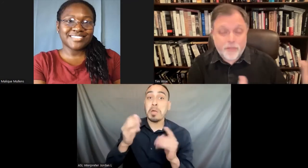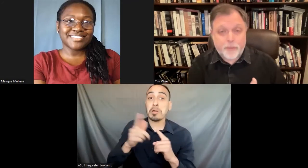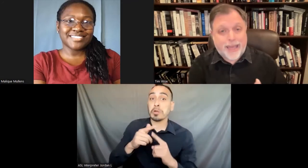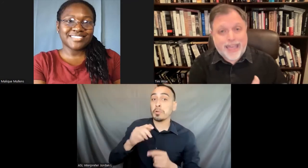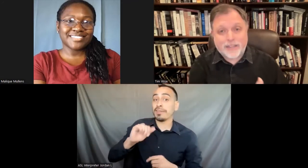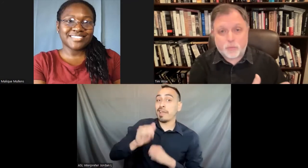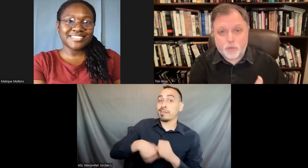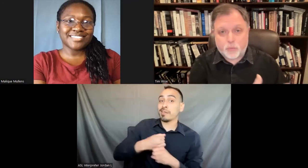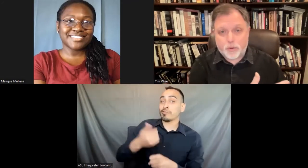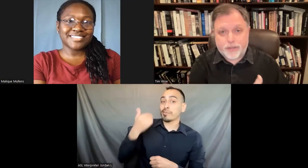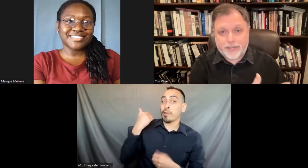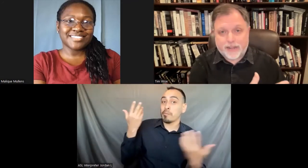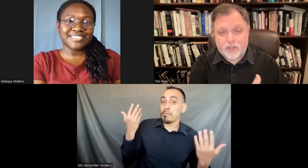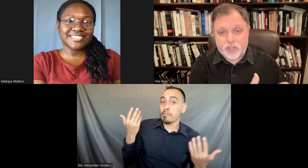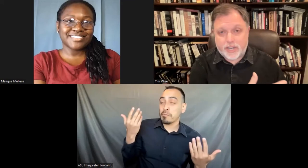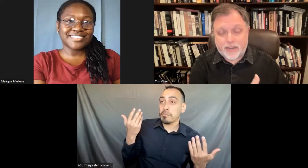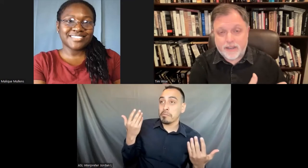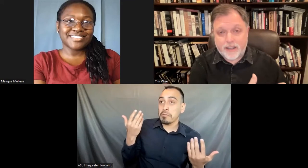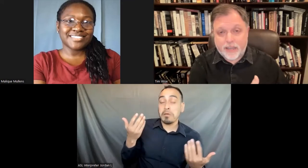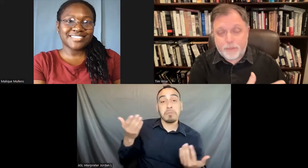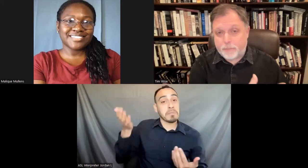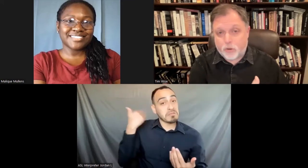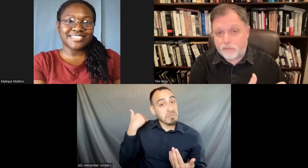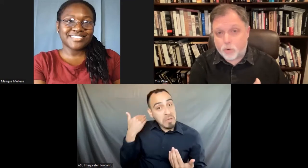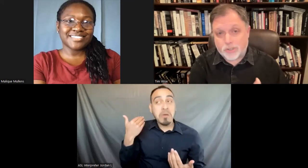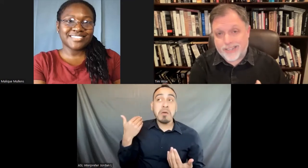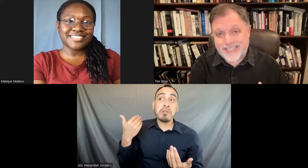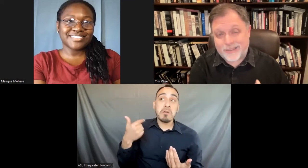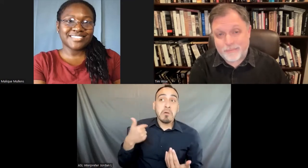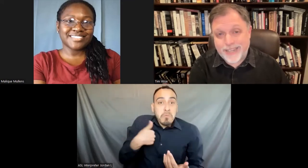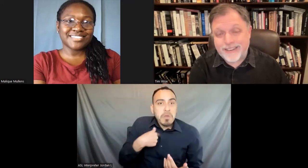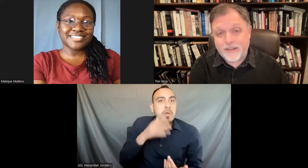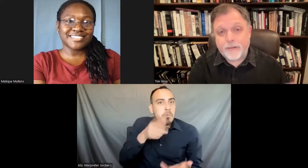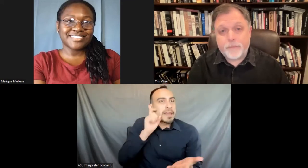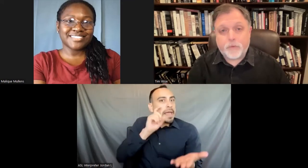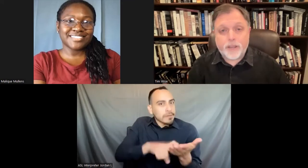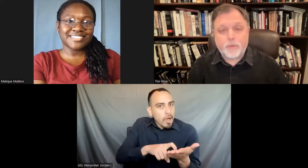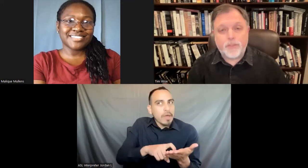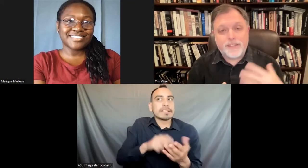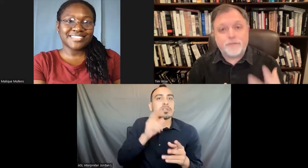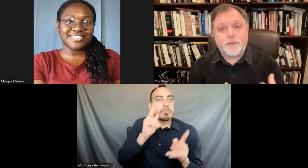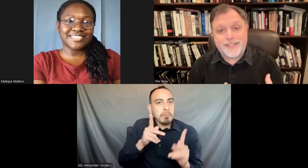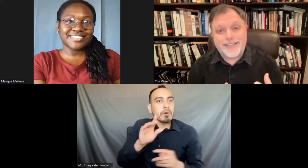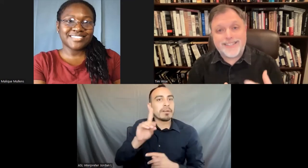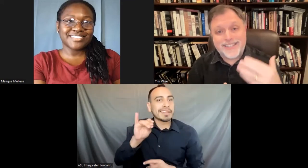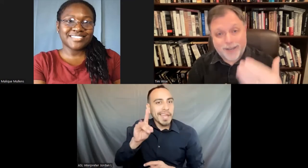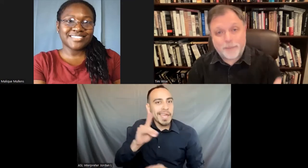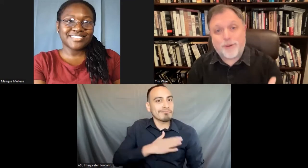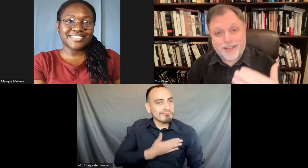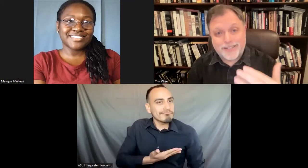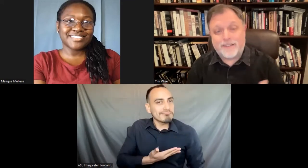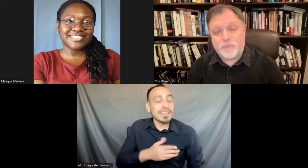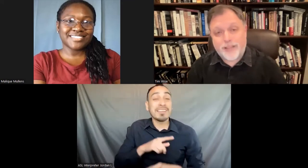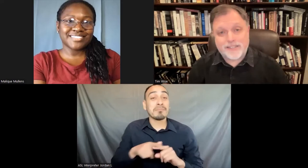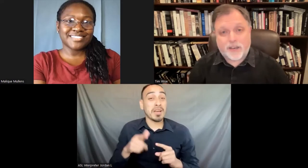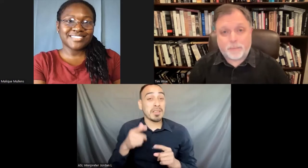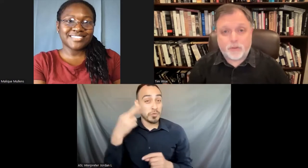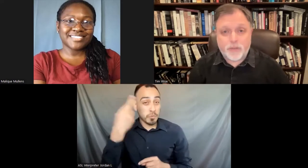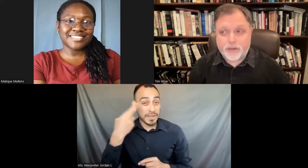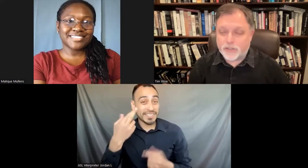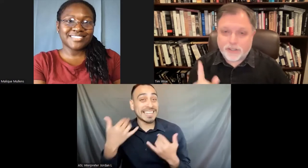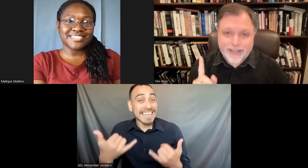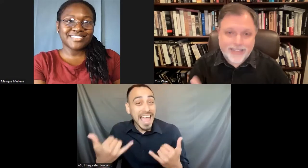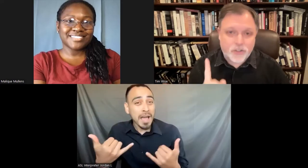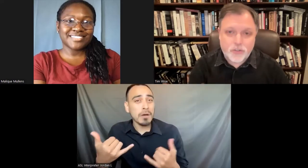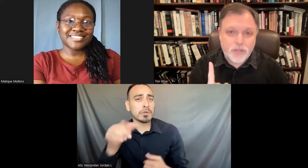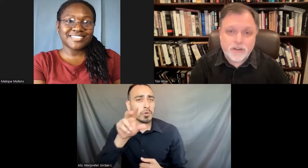then the past was worth acknowledging and people could more or less admit it, right? Well, the difference is this uprising of the last couple of